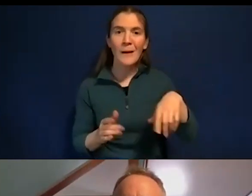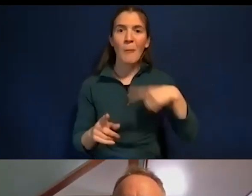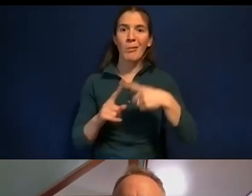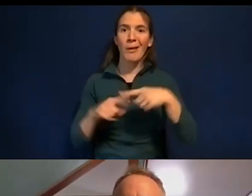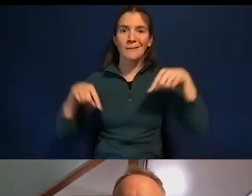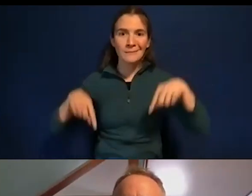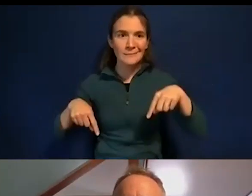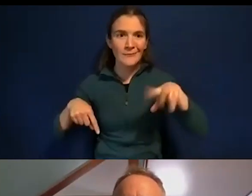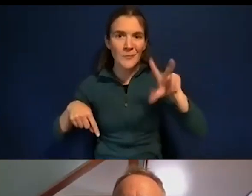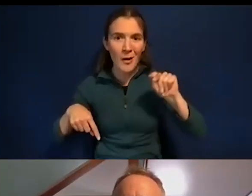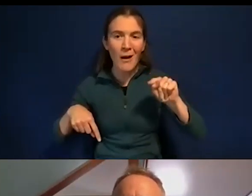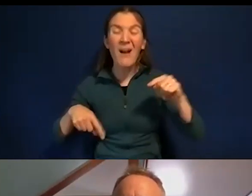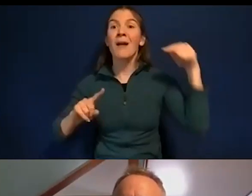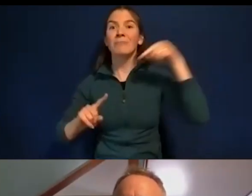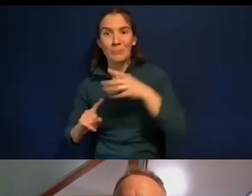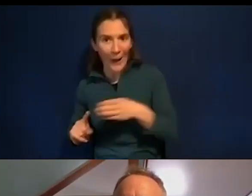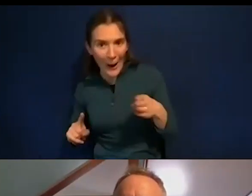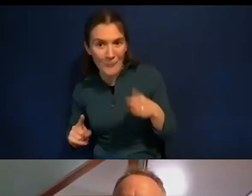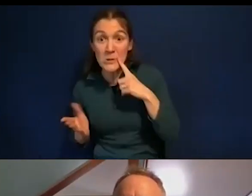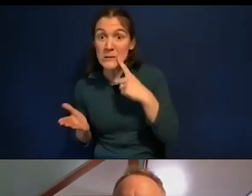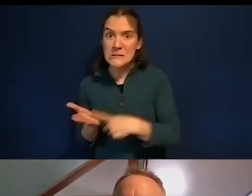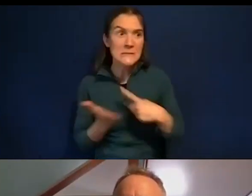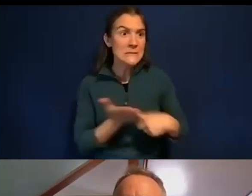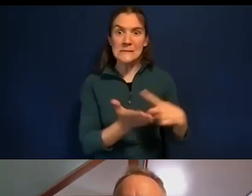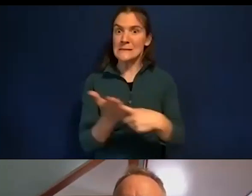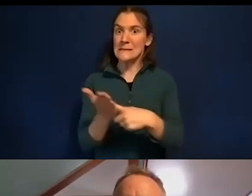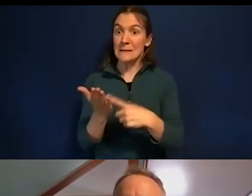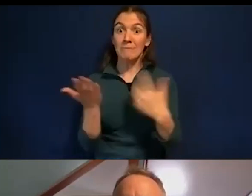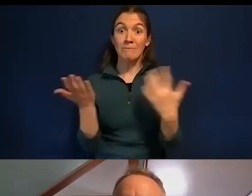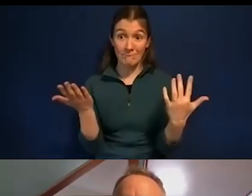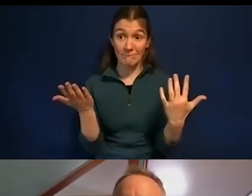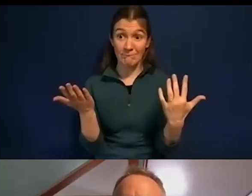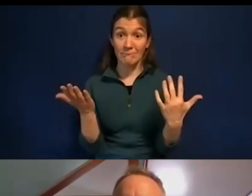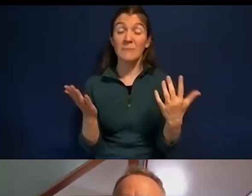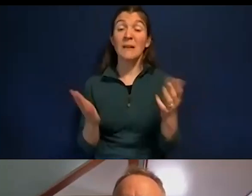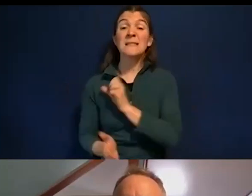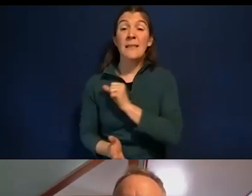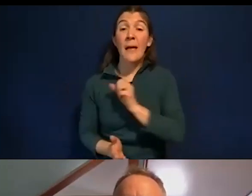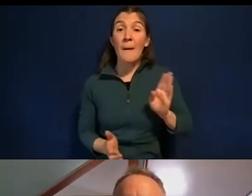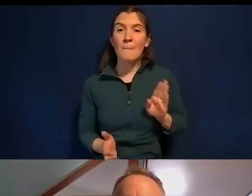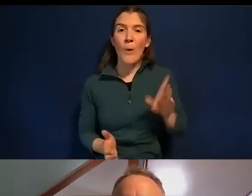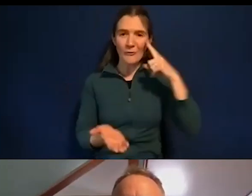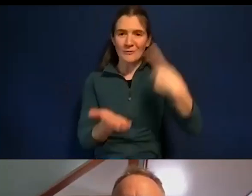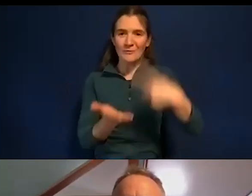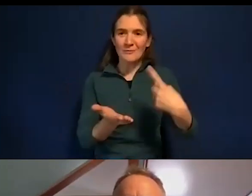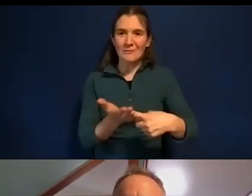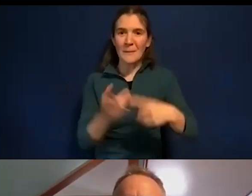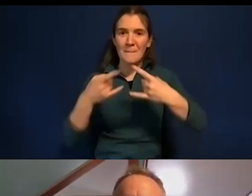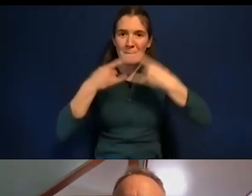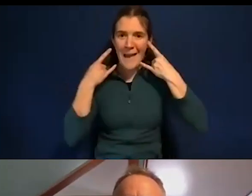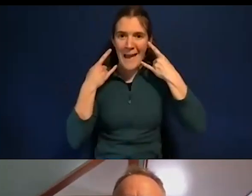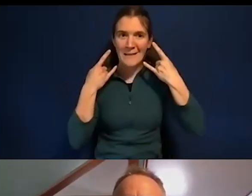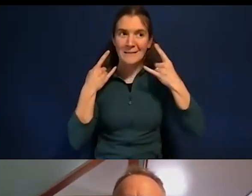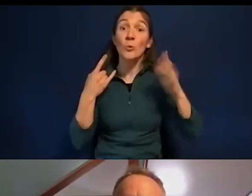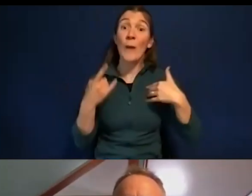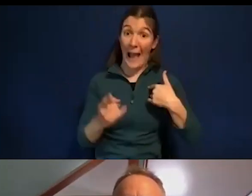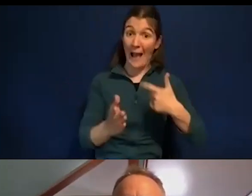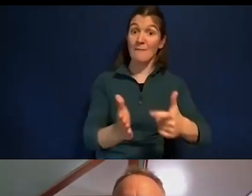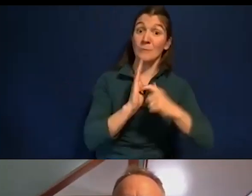fair town, about the need for the Select Board to discuss the mask mandate.